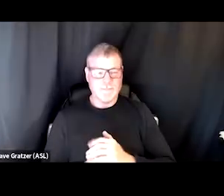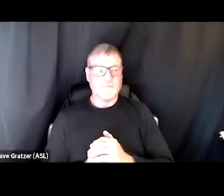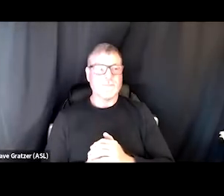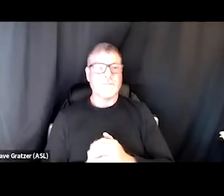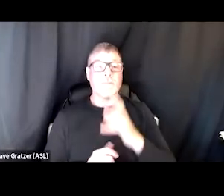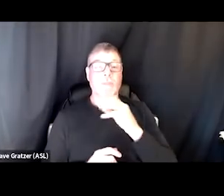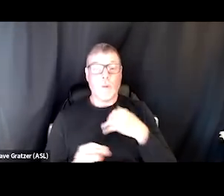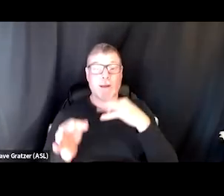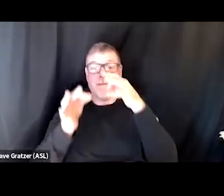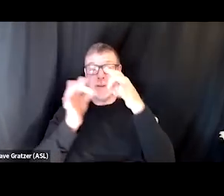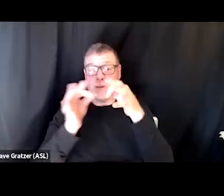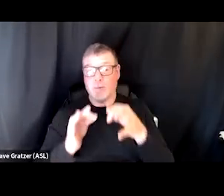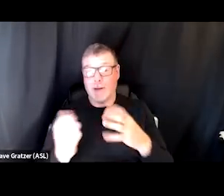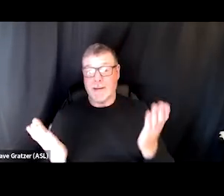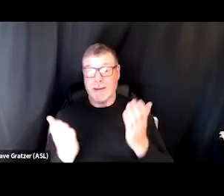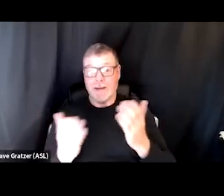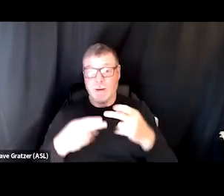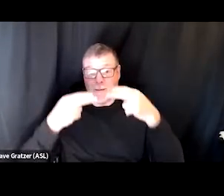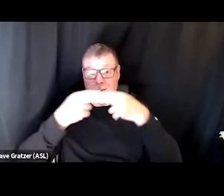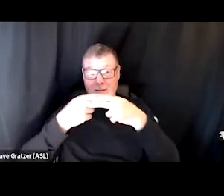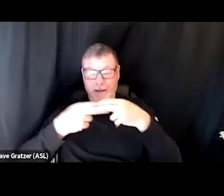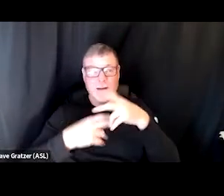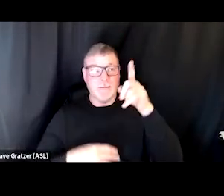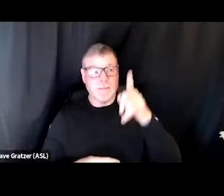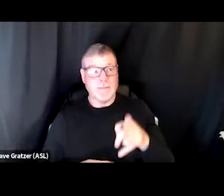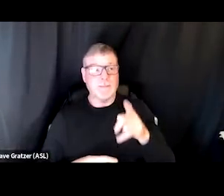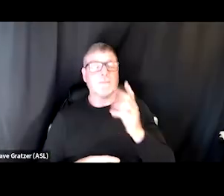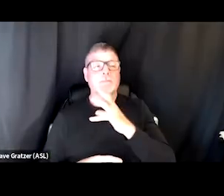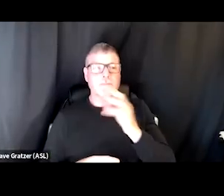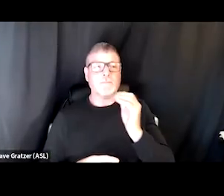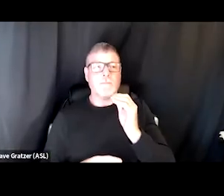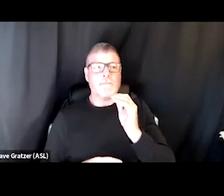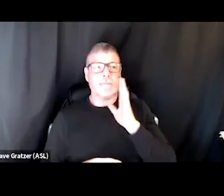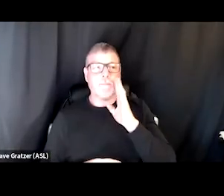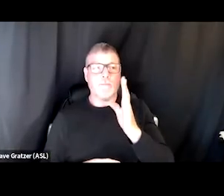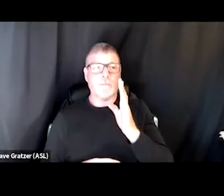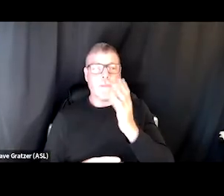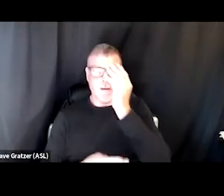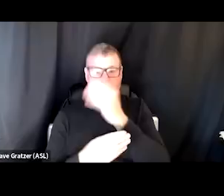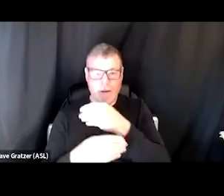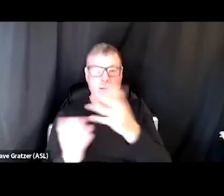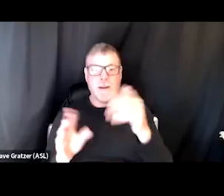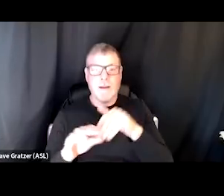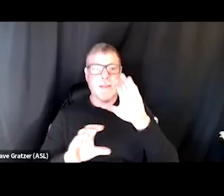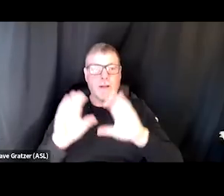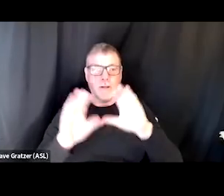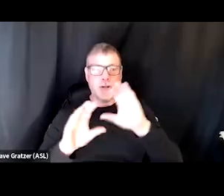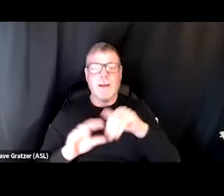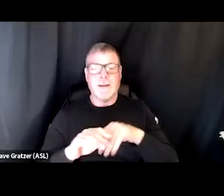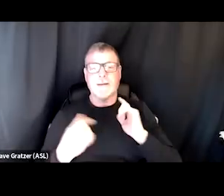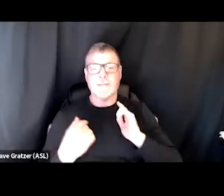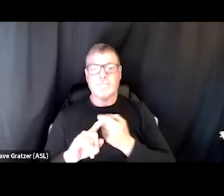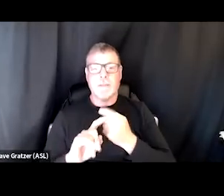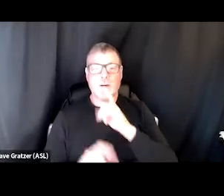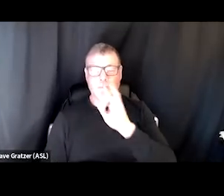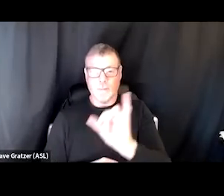have instructions here on the slide and we will get those to you in the chat in Spanish